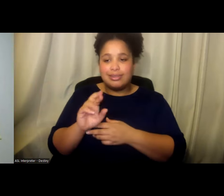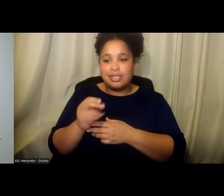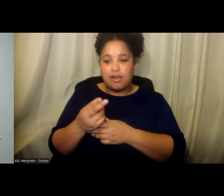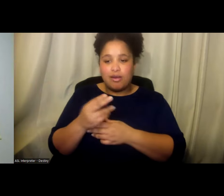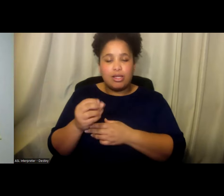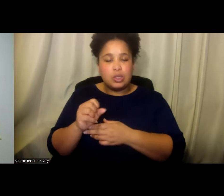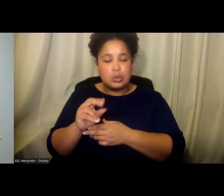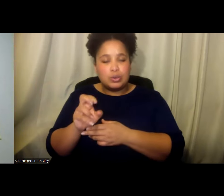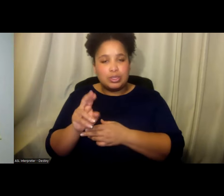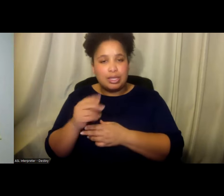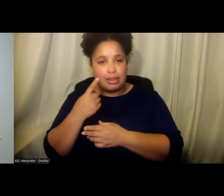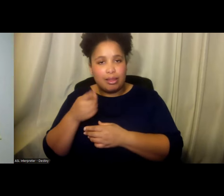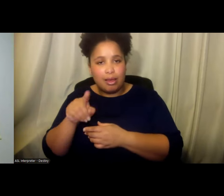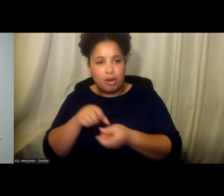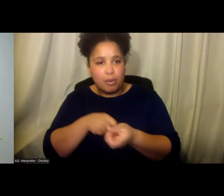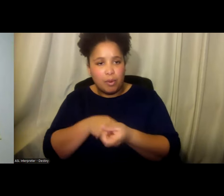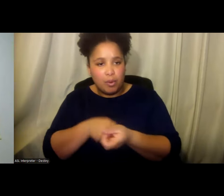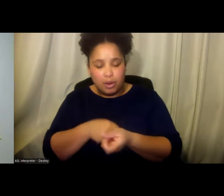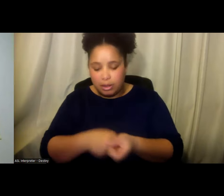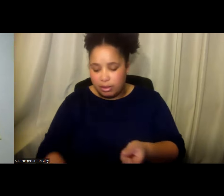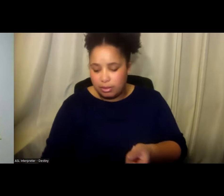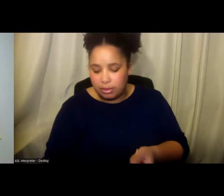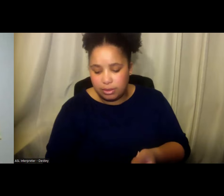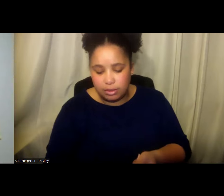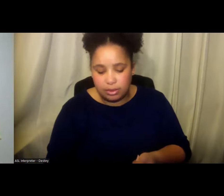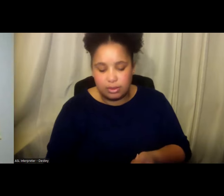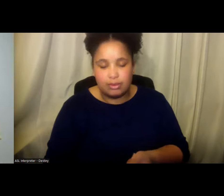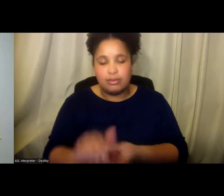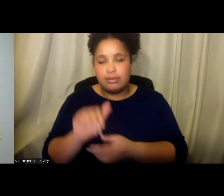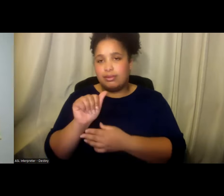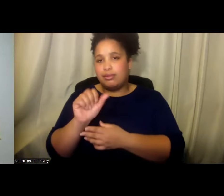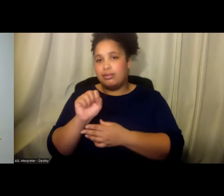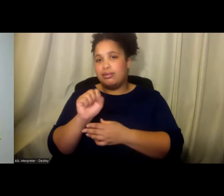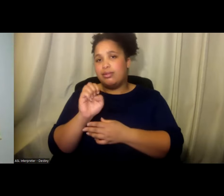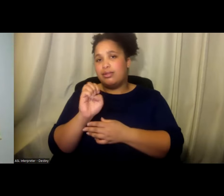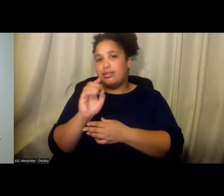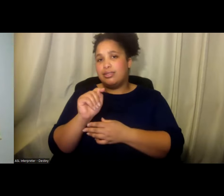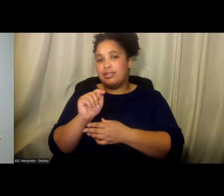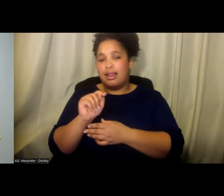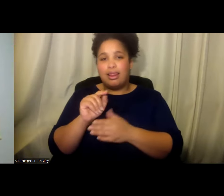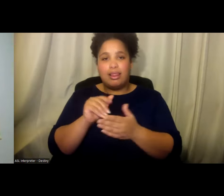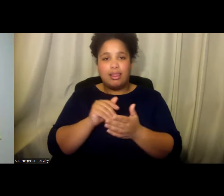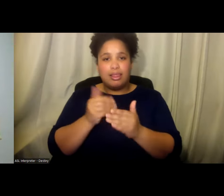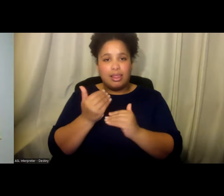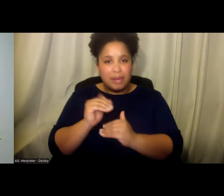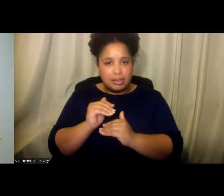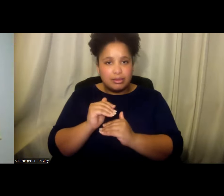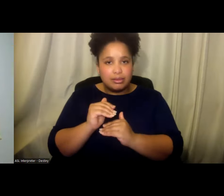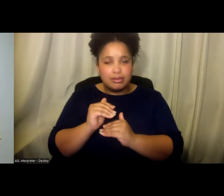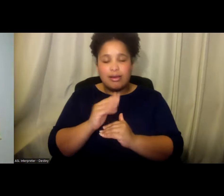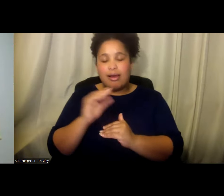others are promoting. I think the asset limit and the asset test functions and what has changed